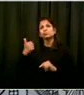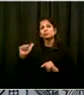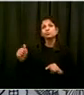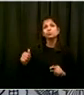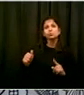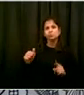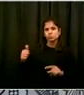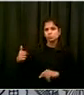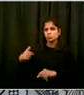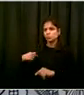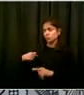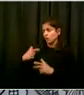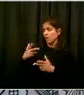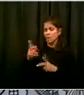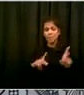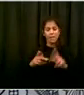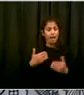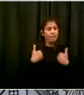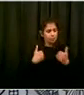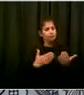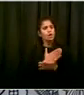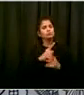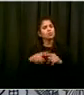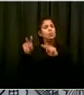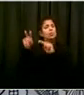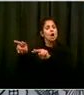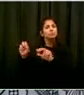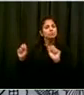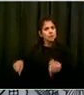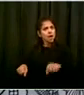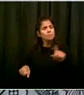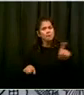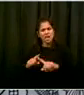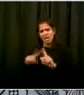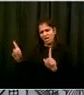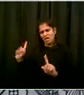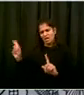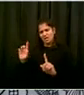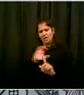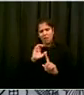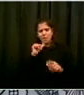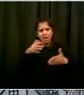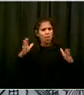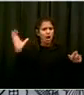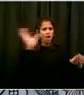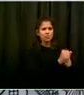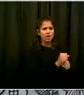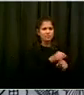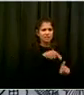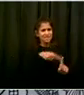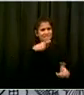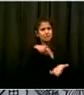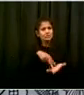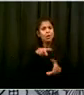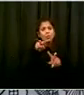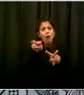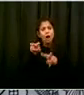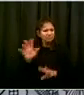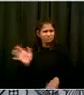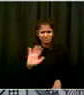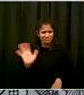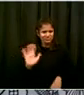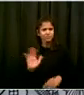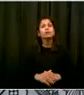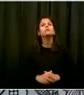at a demonstration. That was a broader point. In terms of the specific situation that's being looked at from